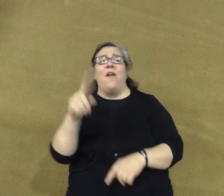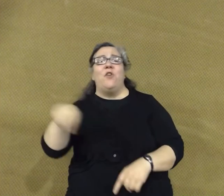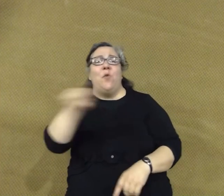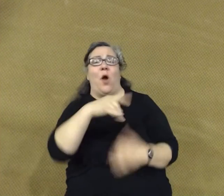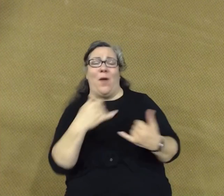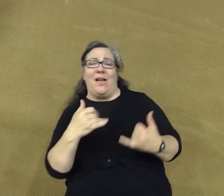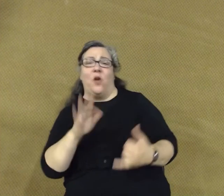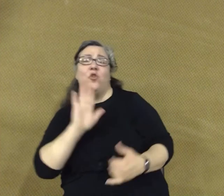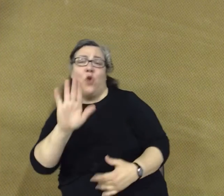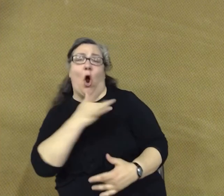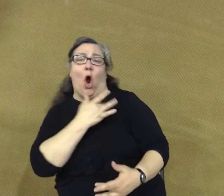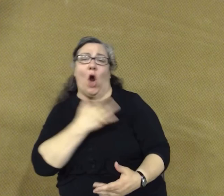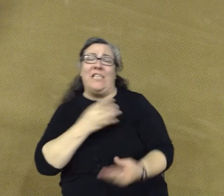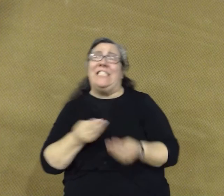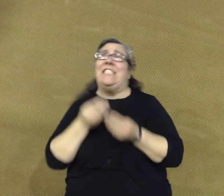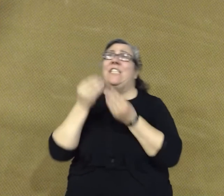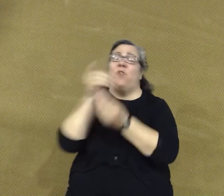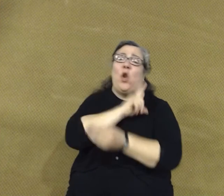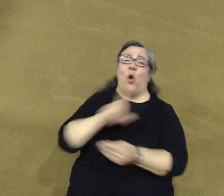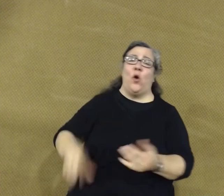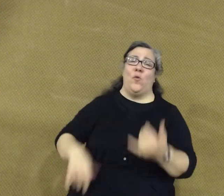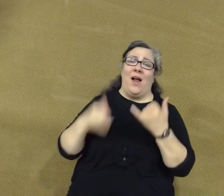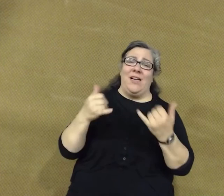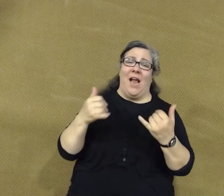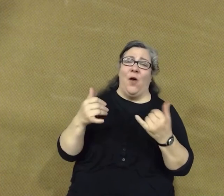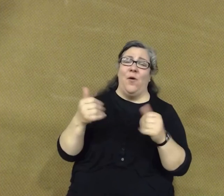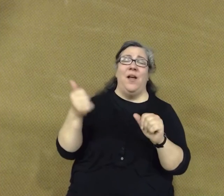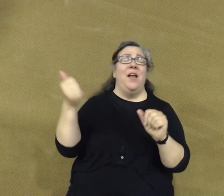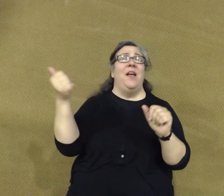Heart to the Lord this morning.